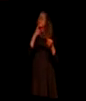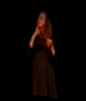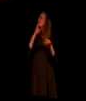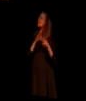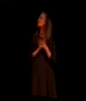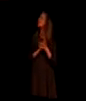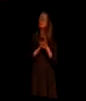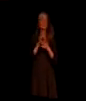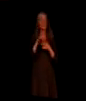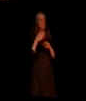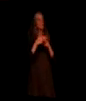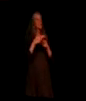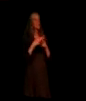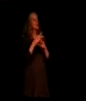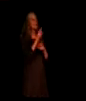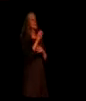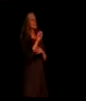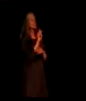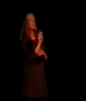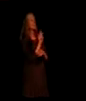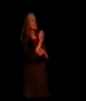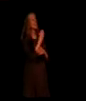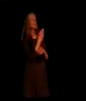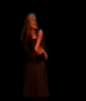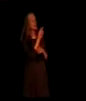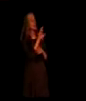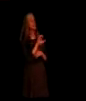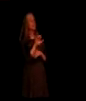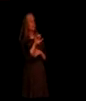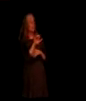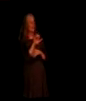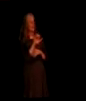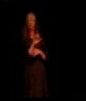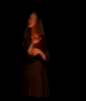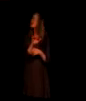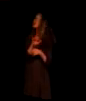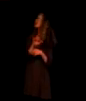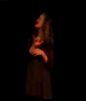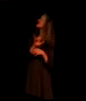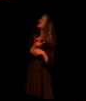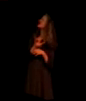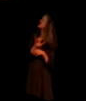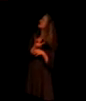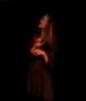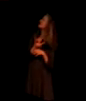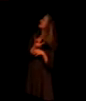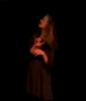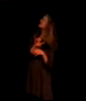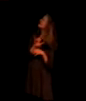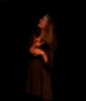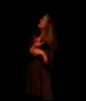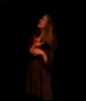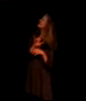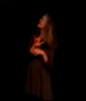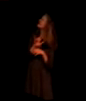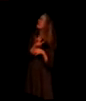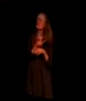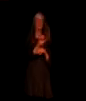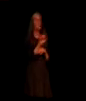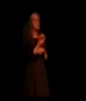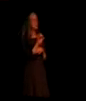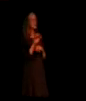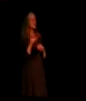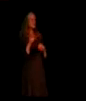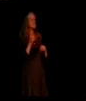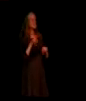what I used to call the Dick Cheney curve, but I guess I need to relabel it. Basically, the business as